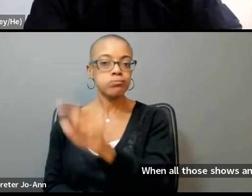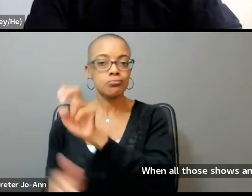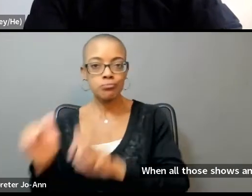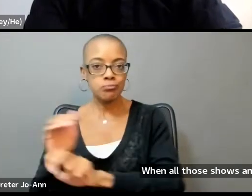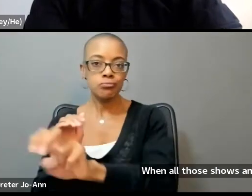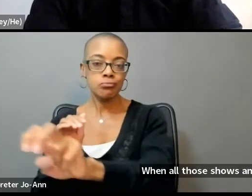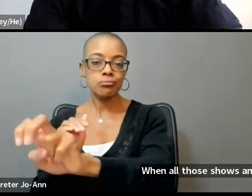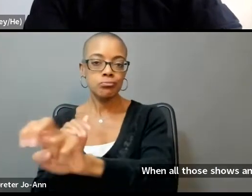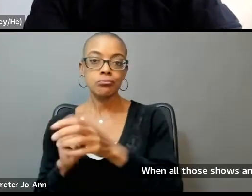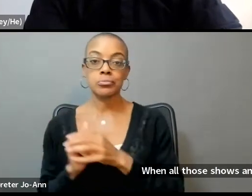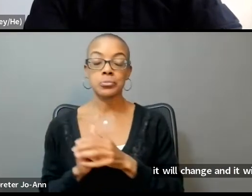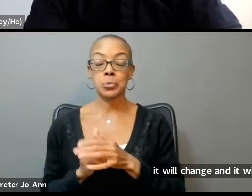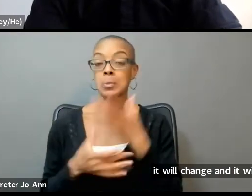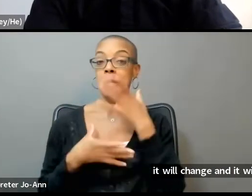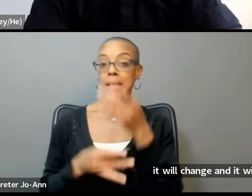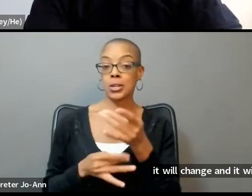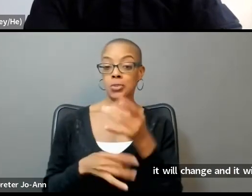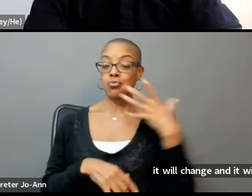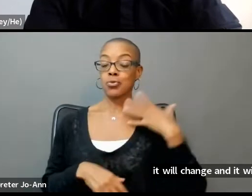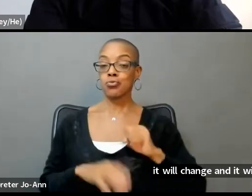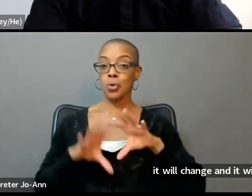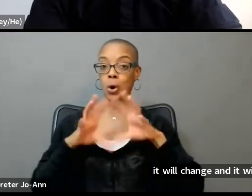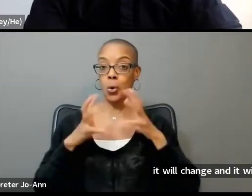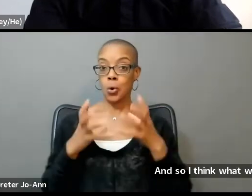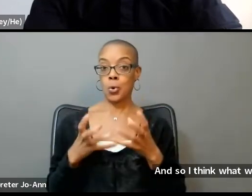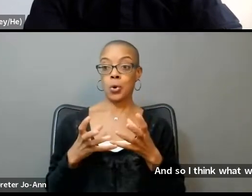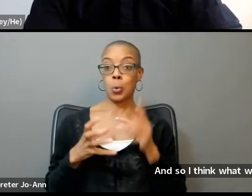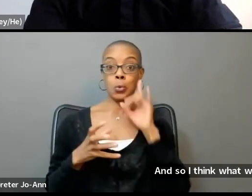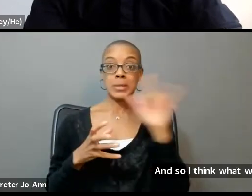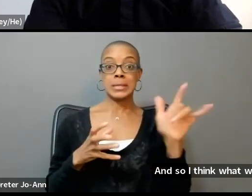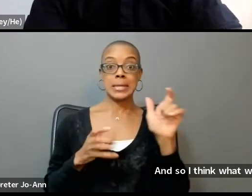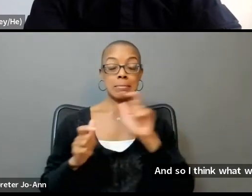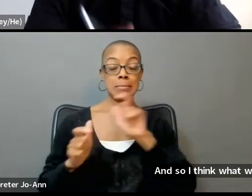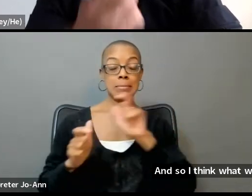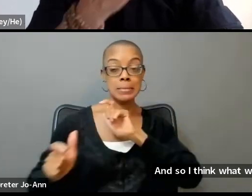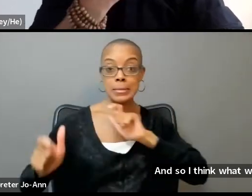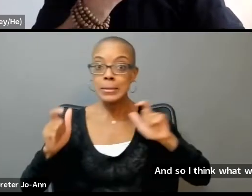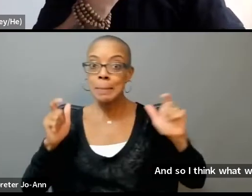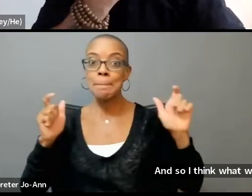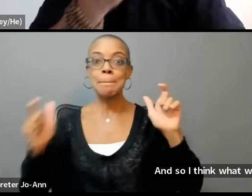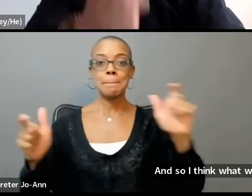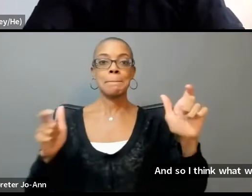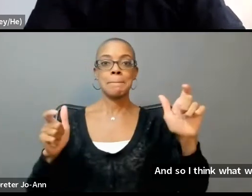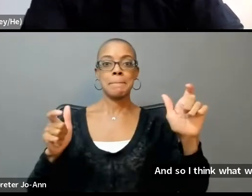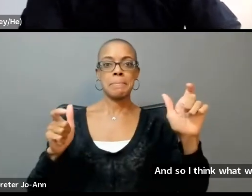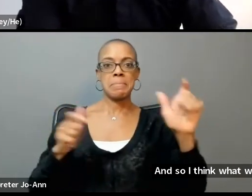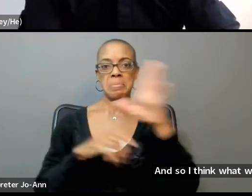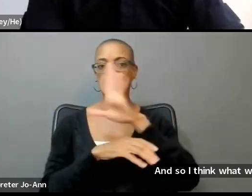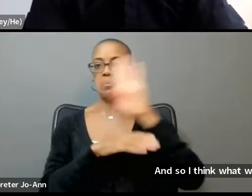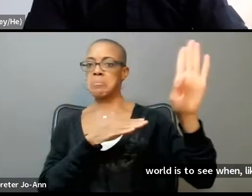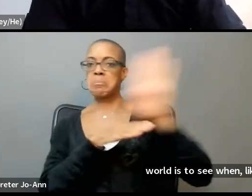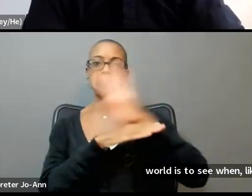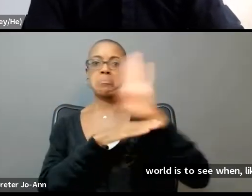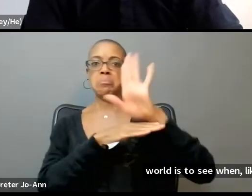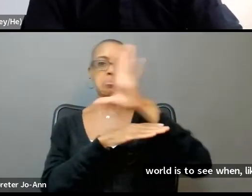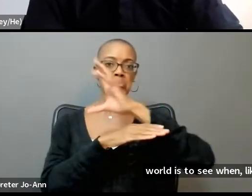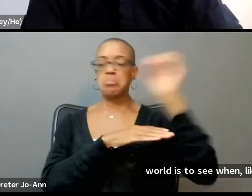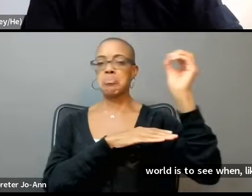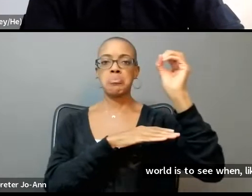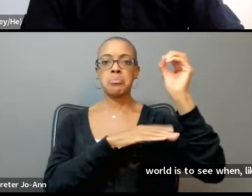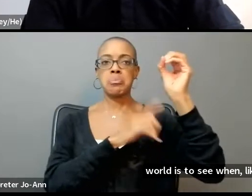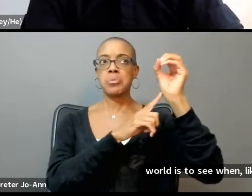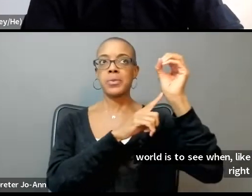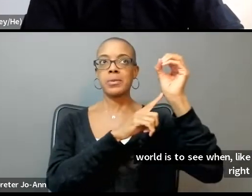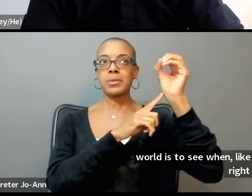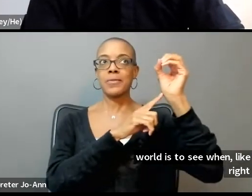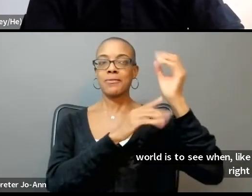be interesting in the drag world is to see when like these big corporate moguls end, right? Like the life after all this stuff, because so